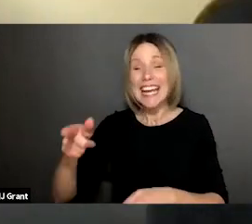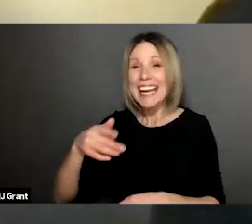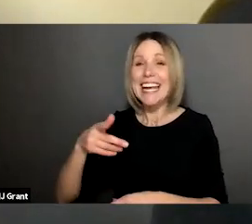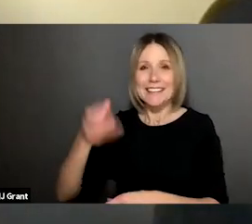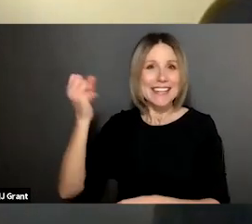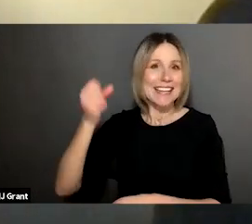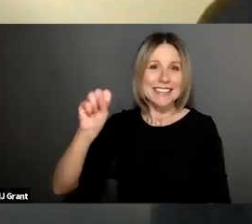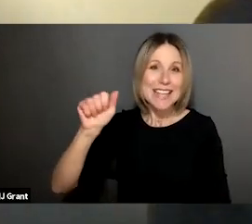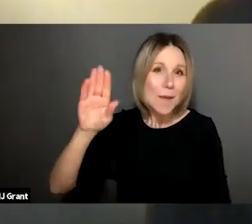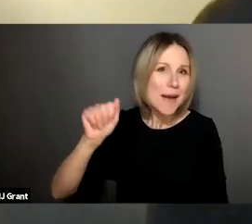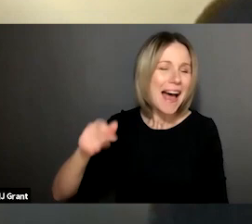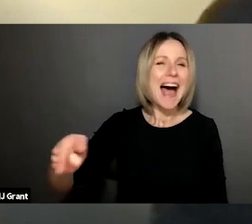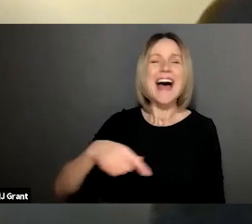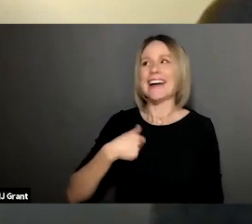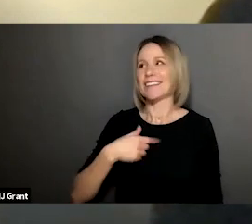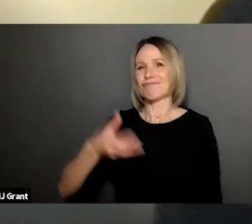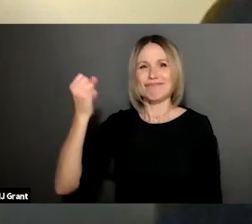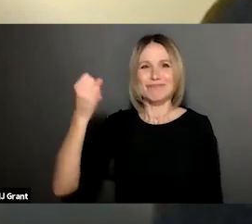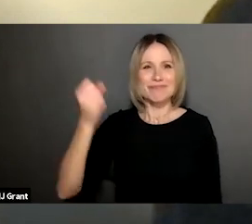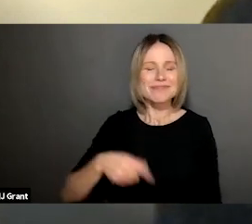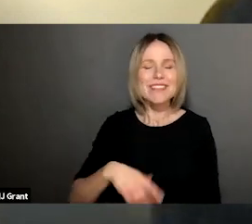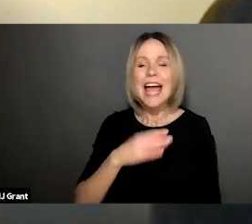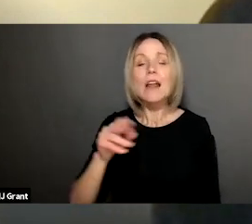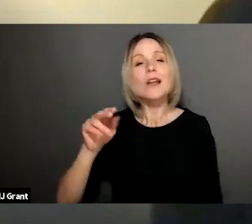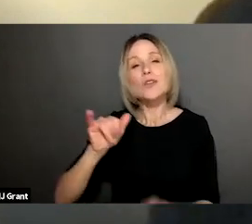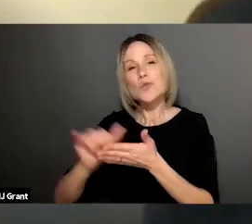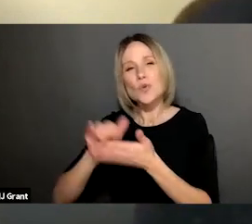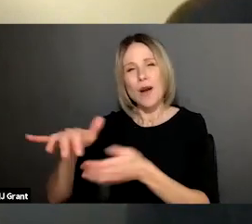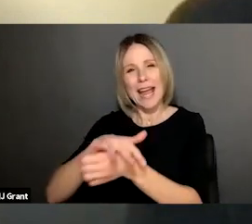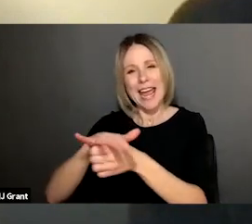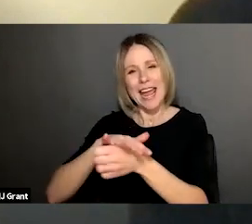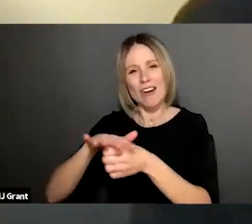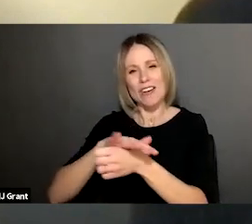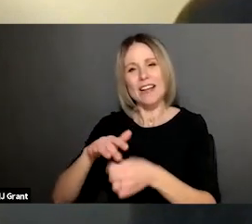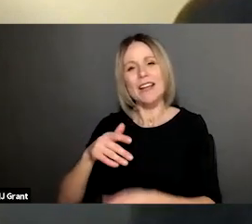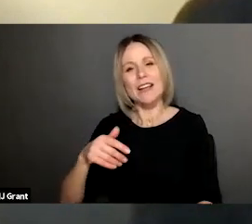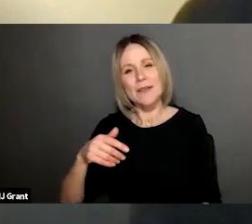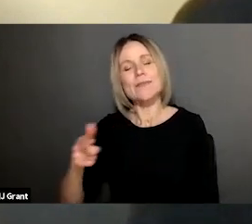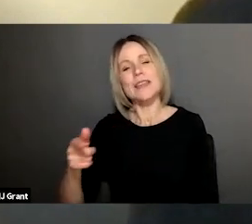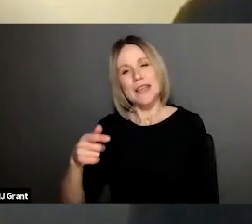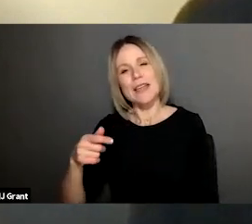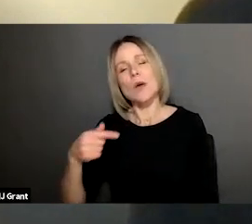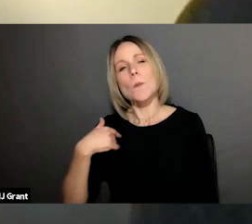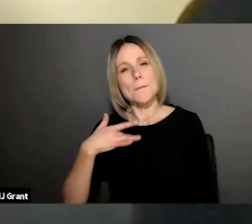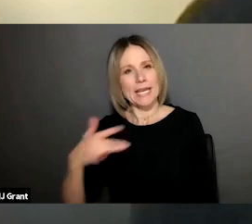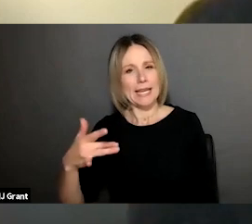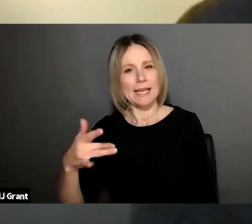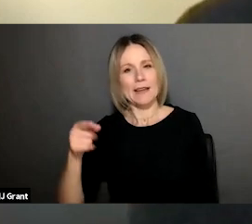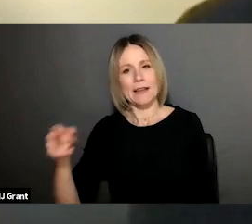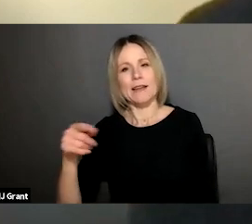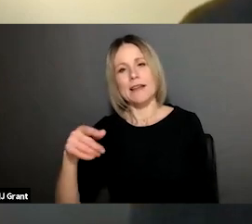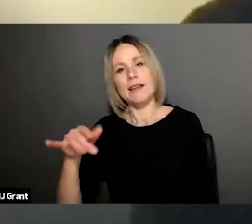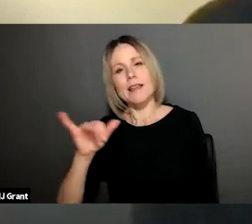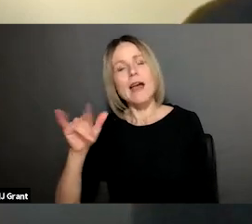here in the New York region, we get shots for meat again at black sea